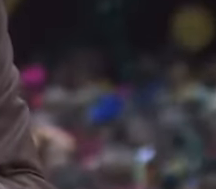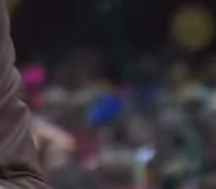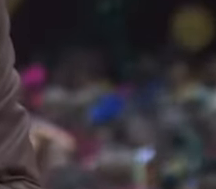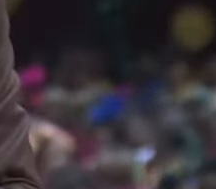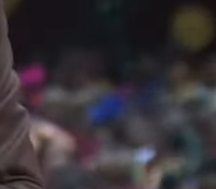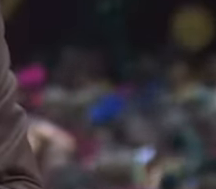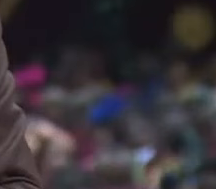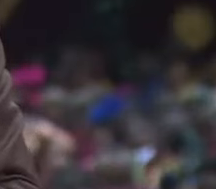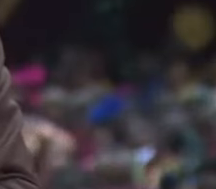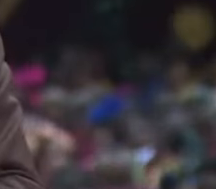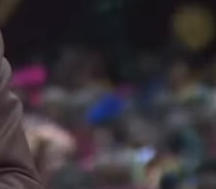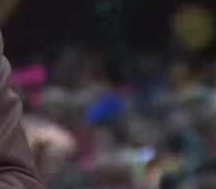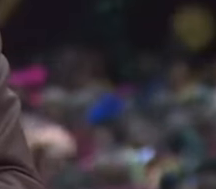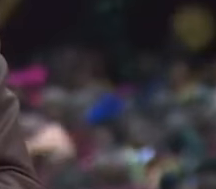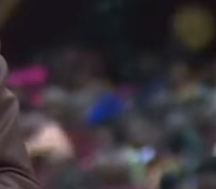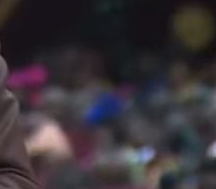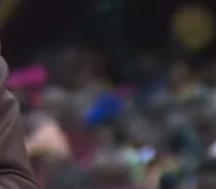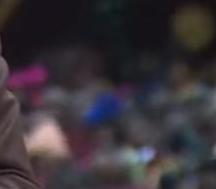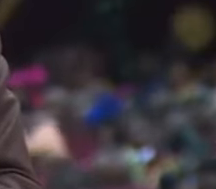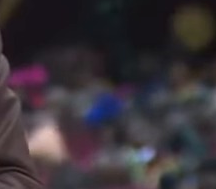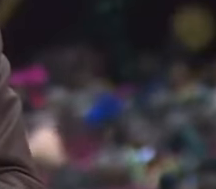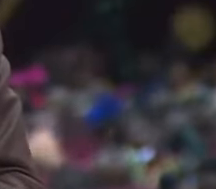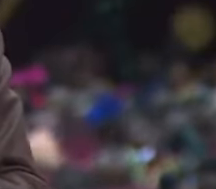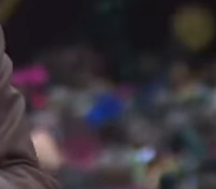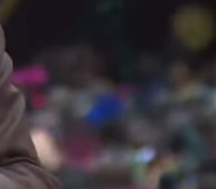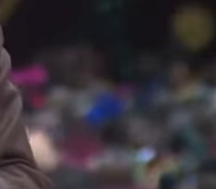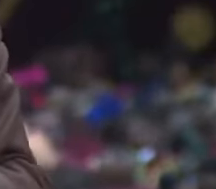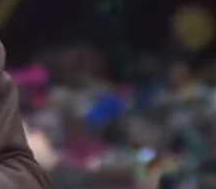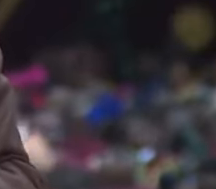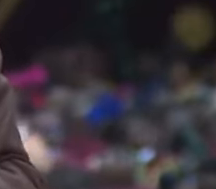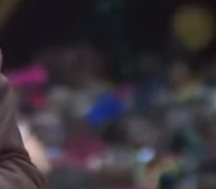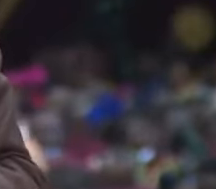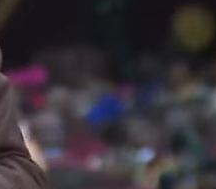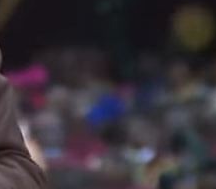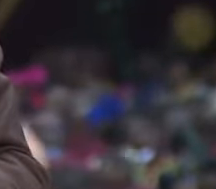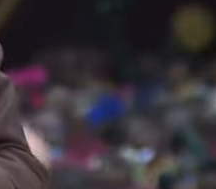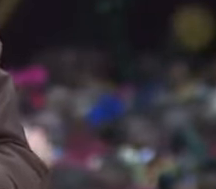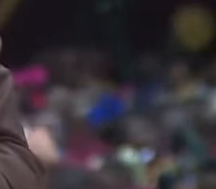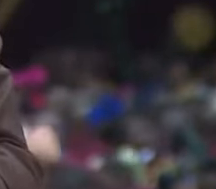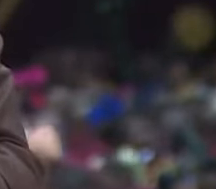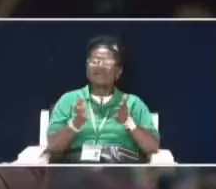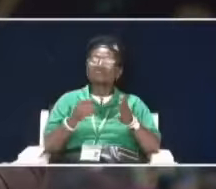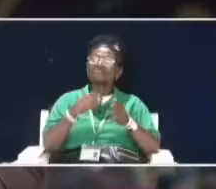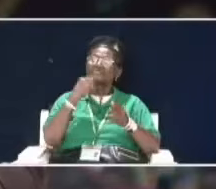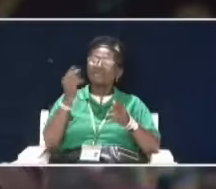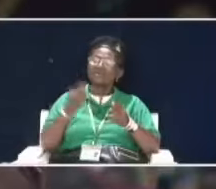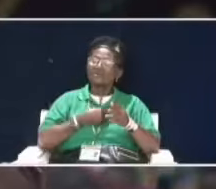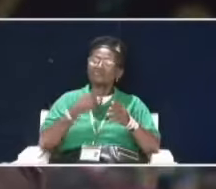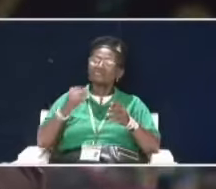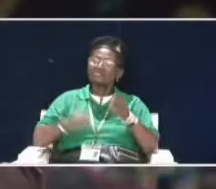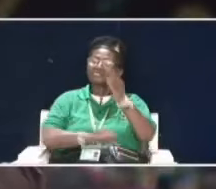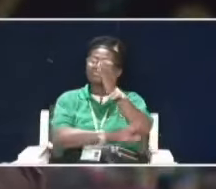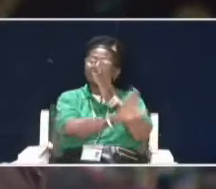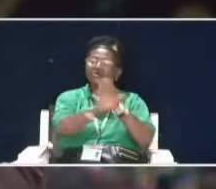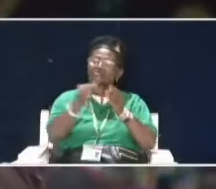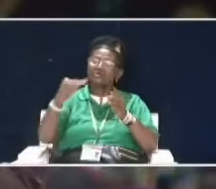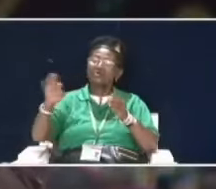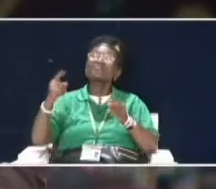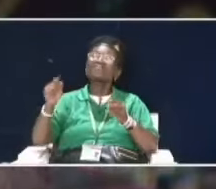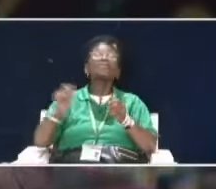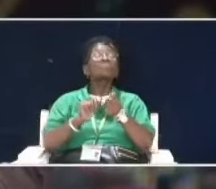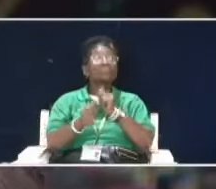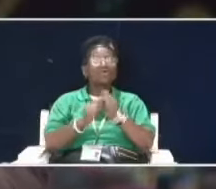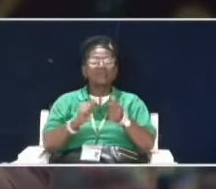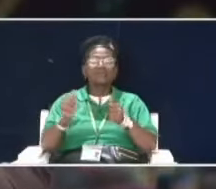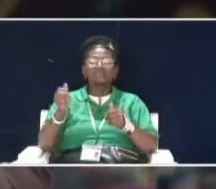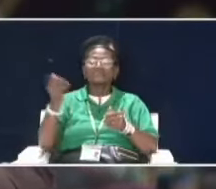But as we read it further down, the Bible shows us the source of the problem of that city. There